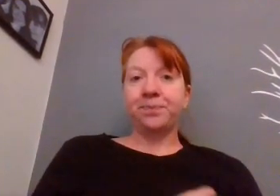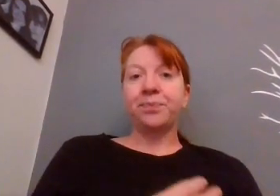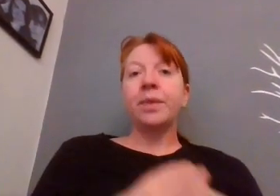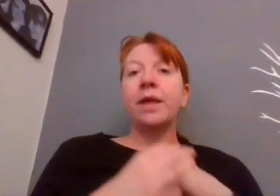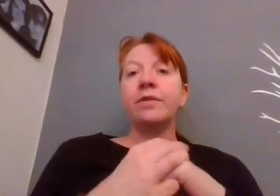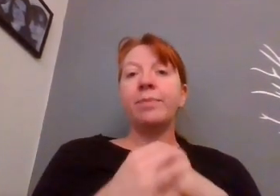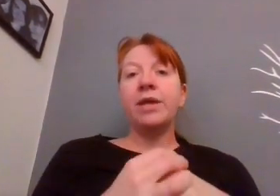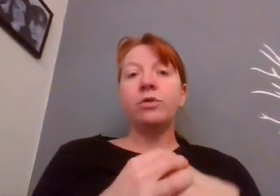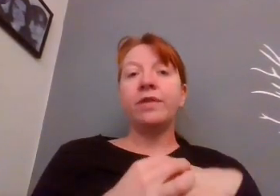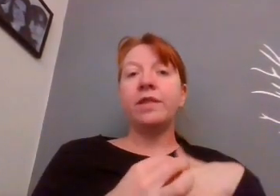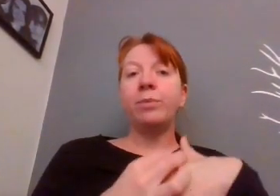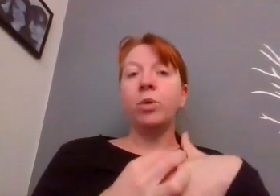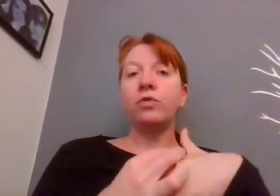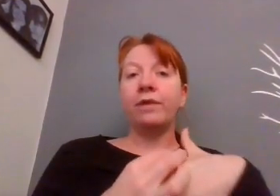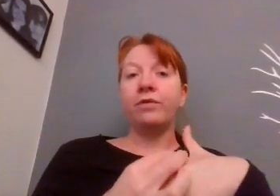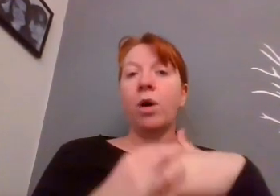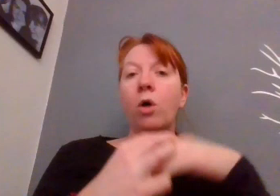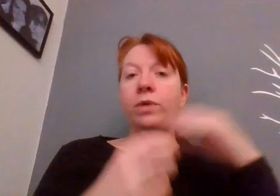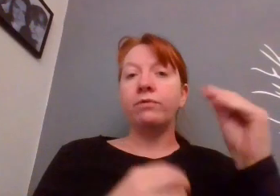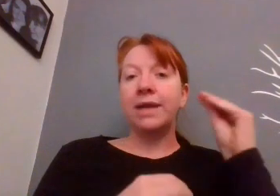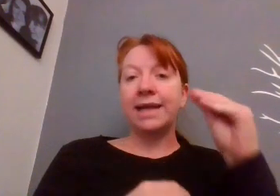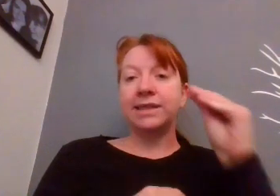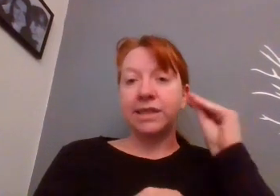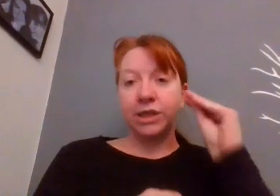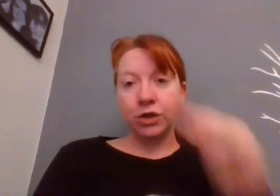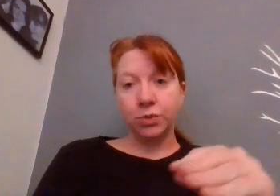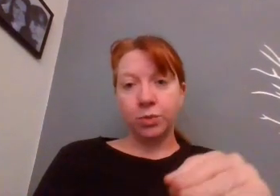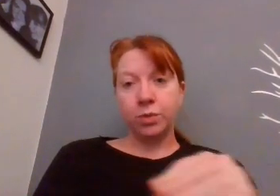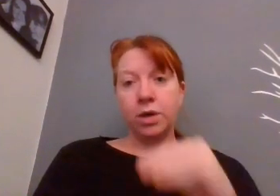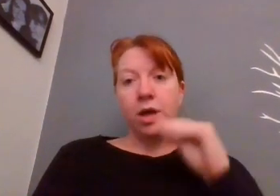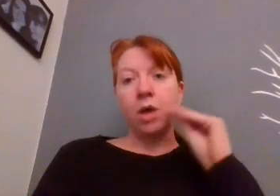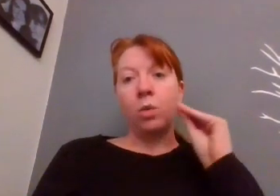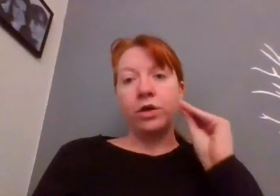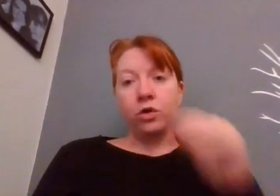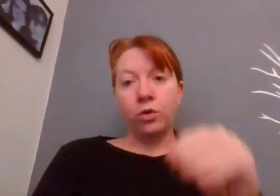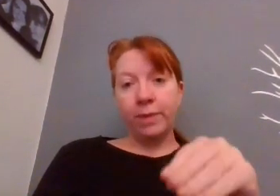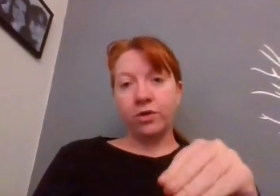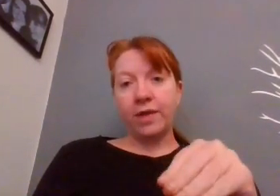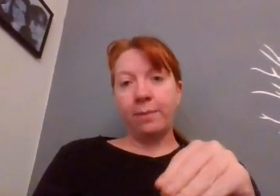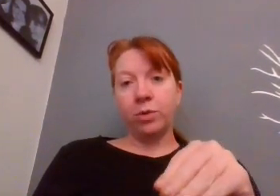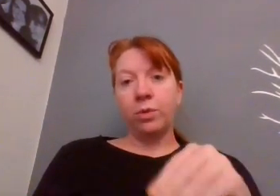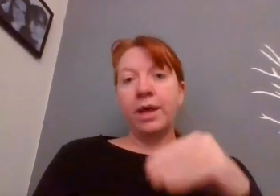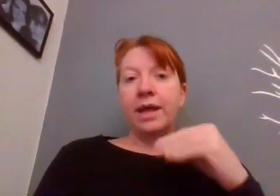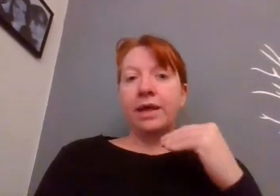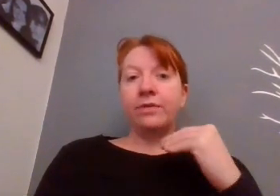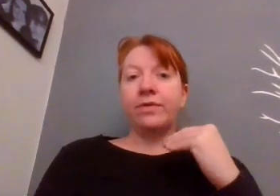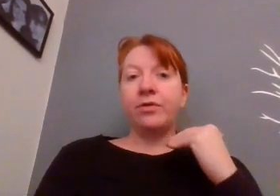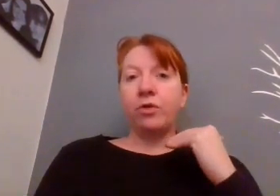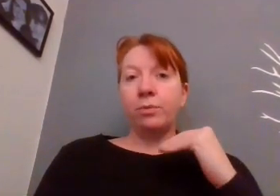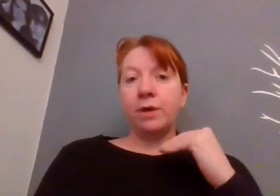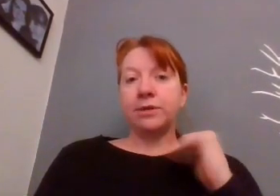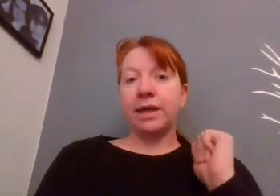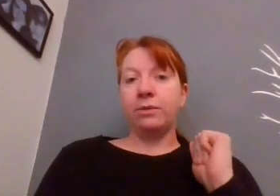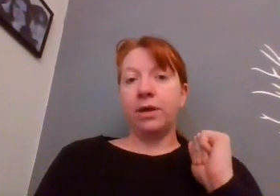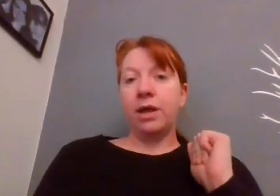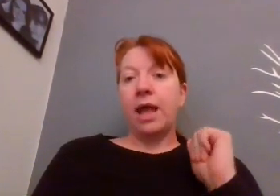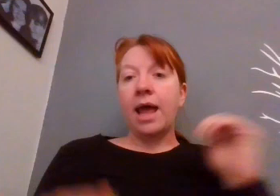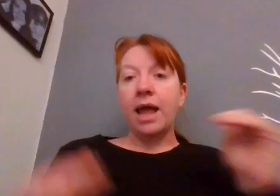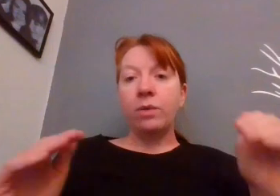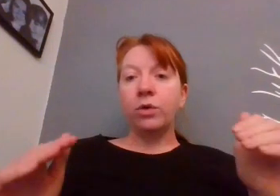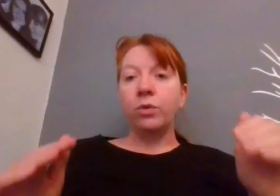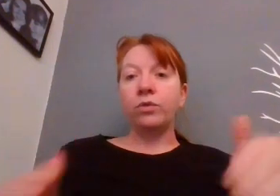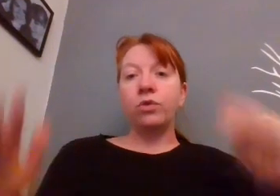relativity. The speed you're seeing the ball travel only relates to you. When you measure that ball, it's 2 miles an